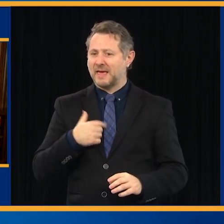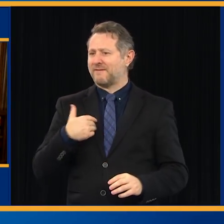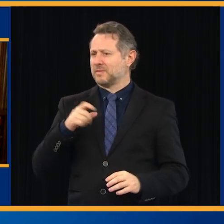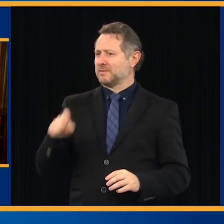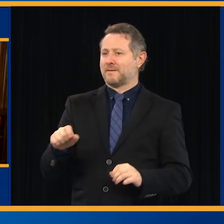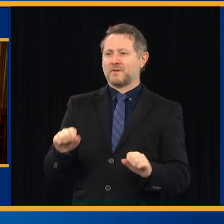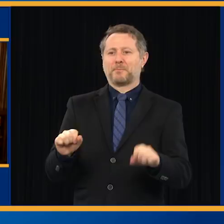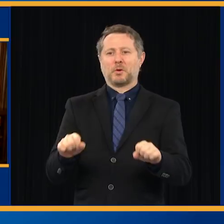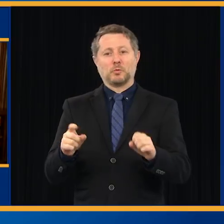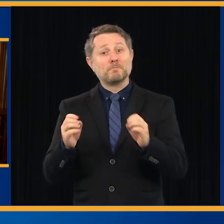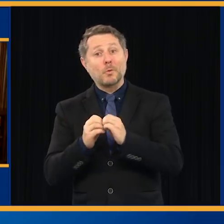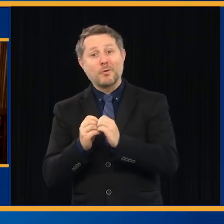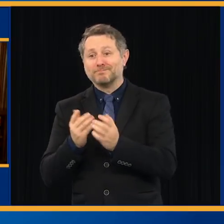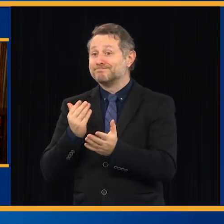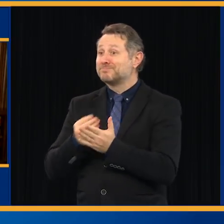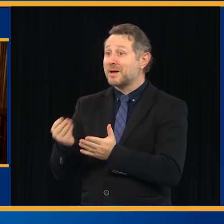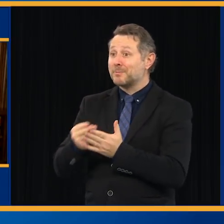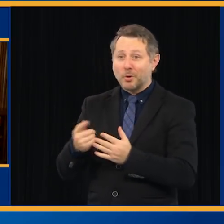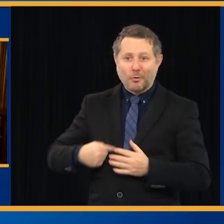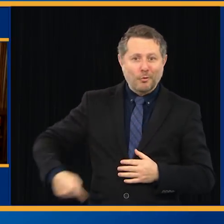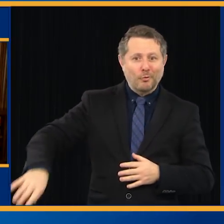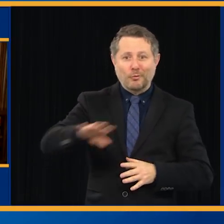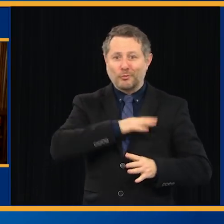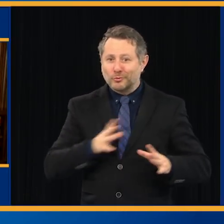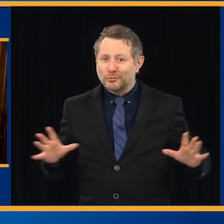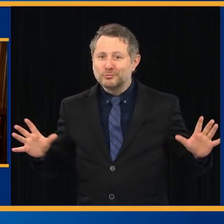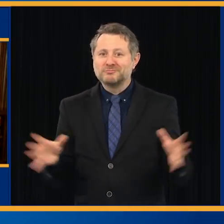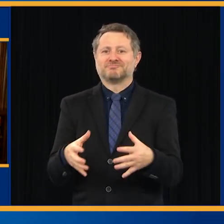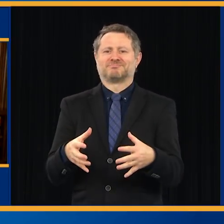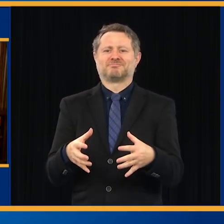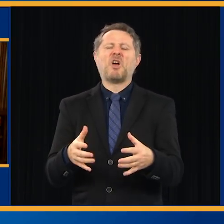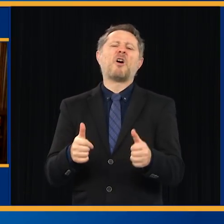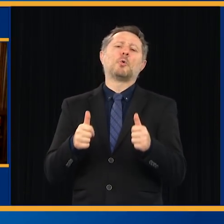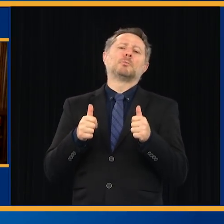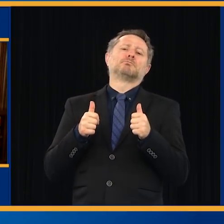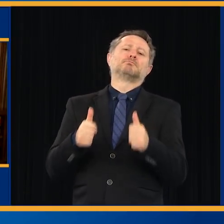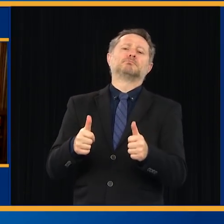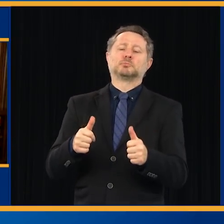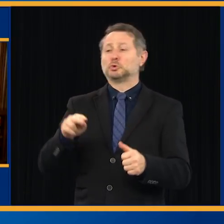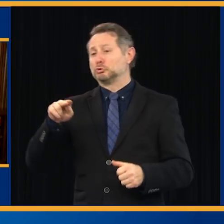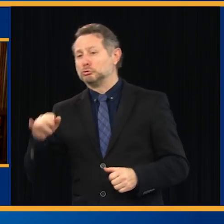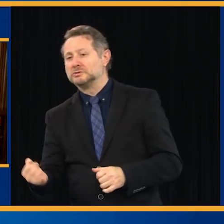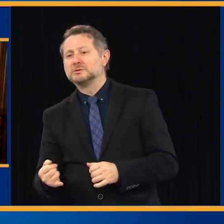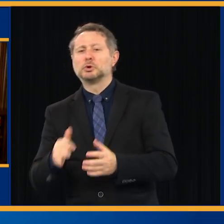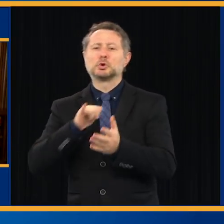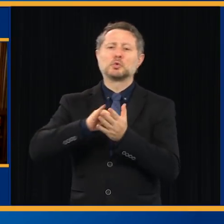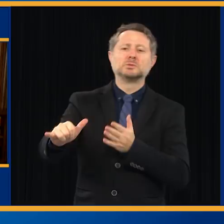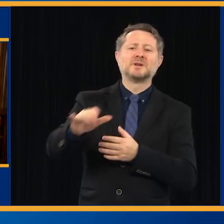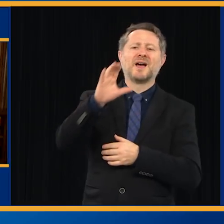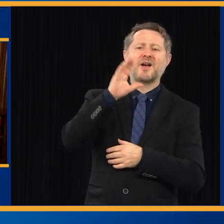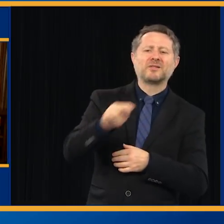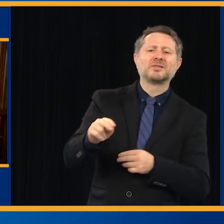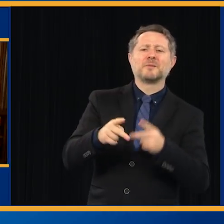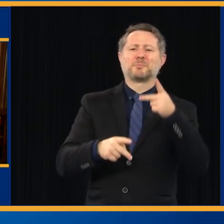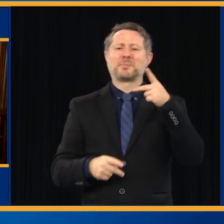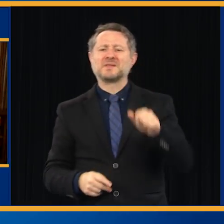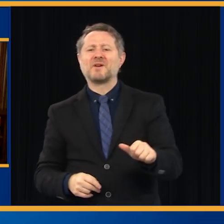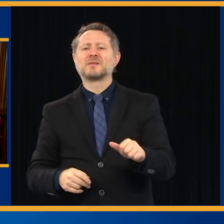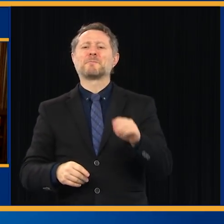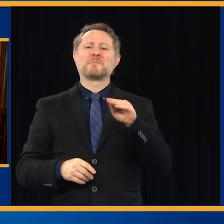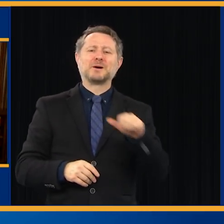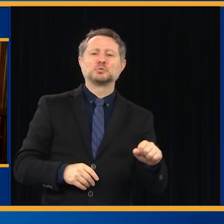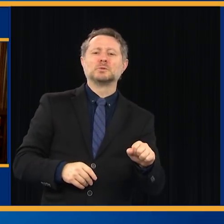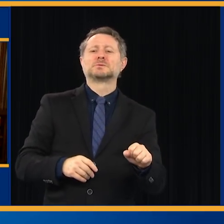power. Governor Cuomo of New York and New Jersey and Connecticut and Pennsylvania and